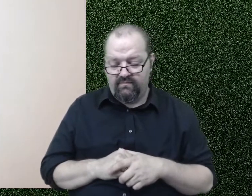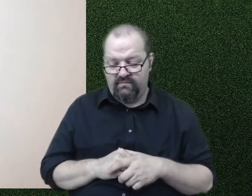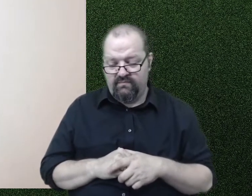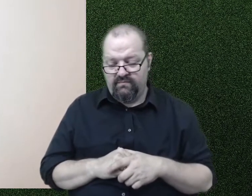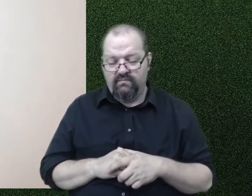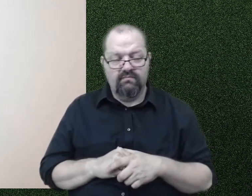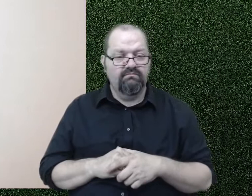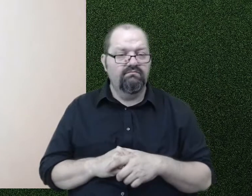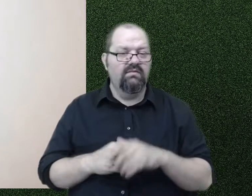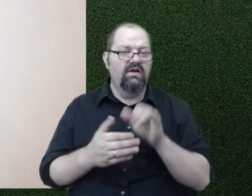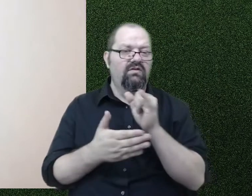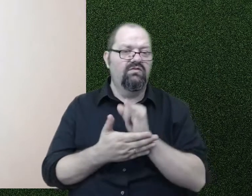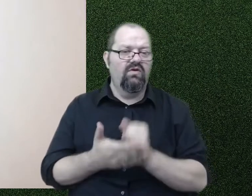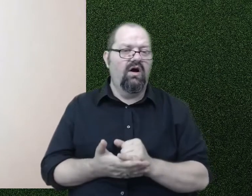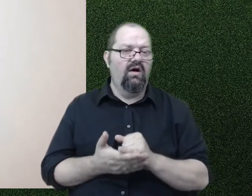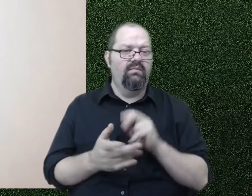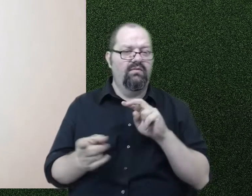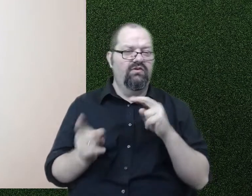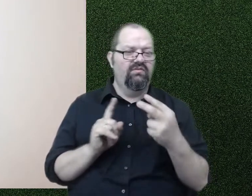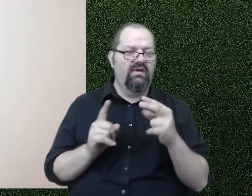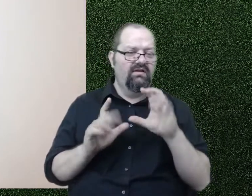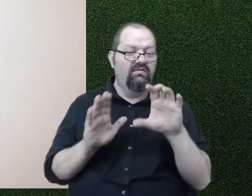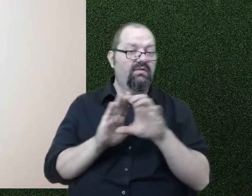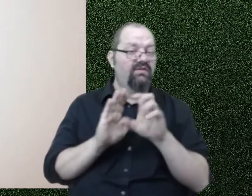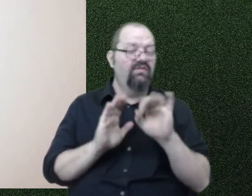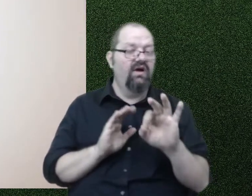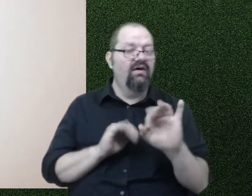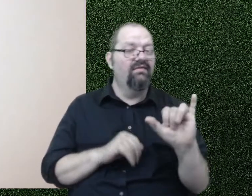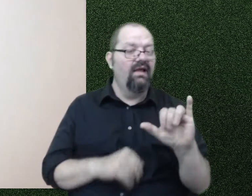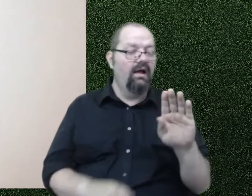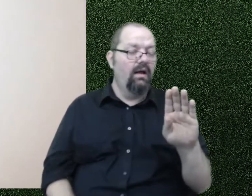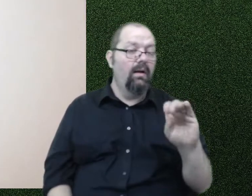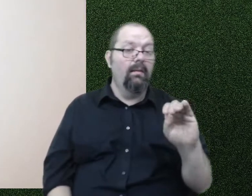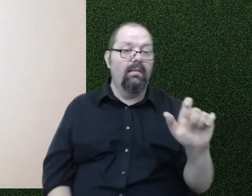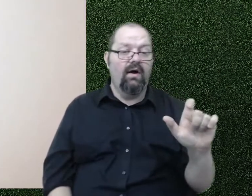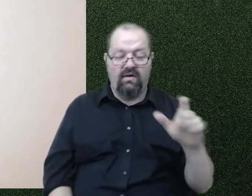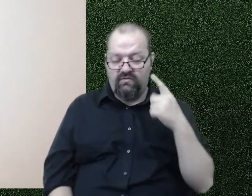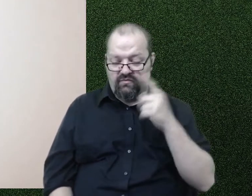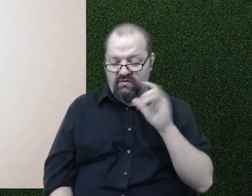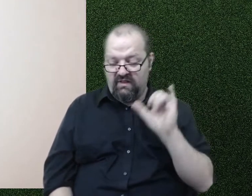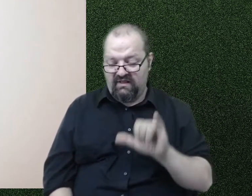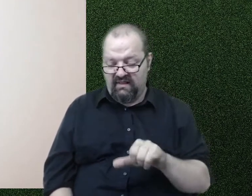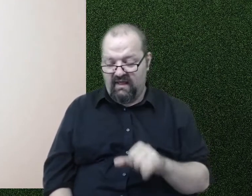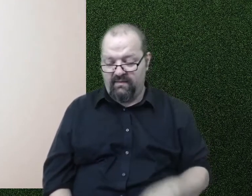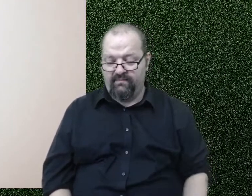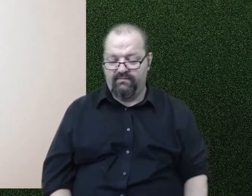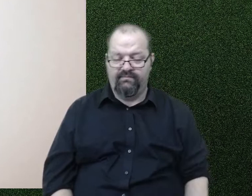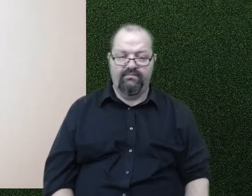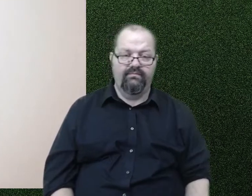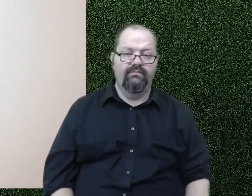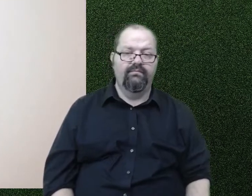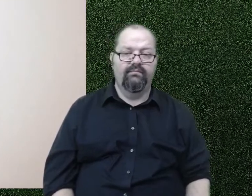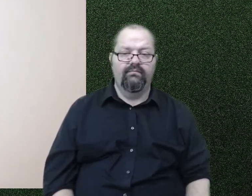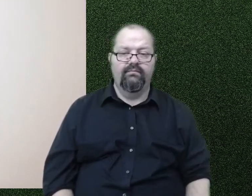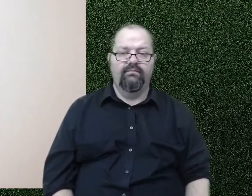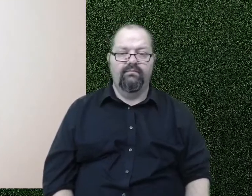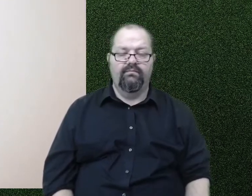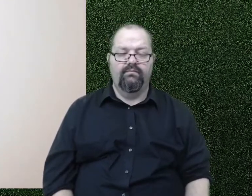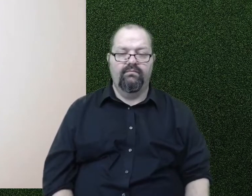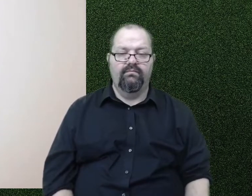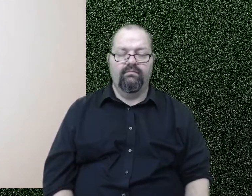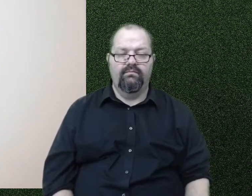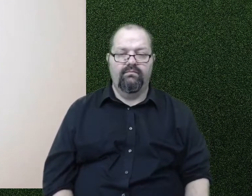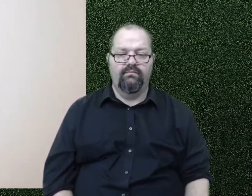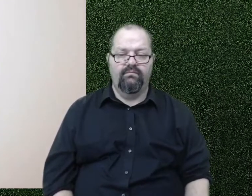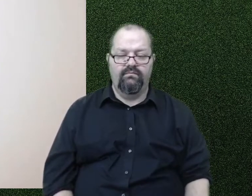a perspective picture of a box that looks like that, where this is one of the